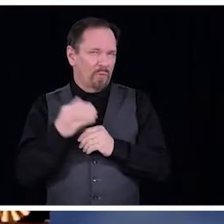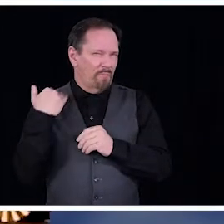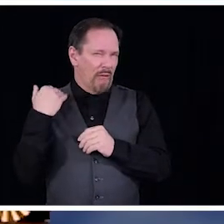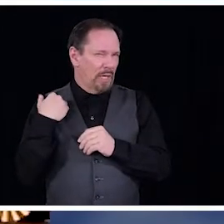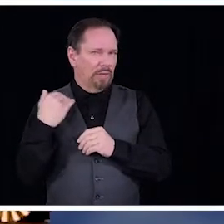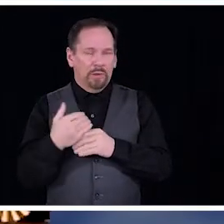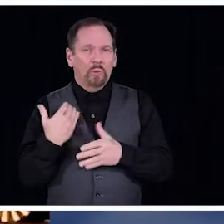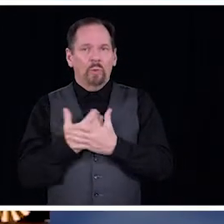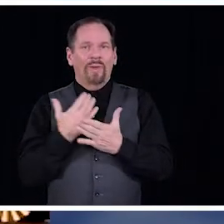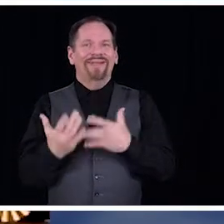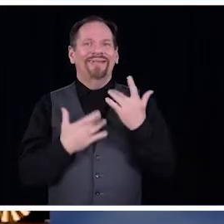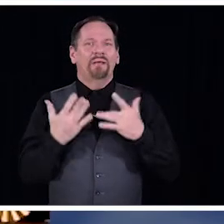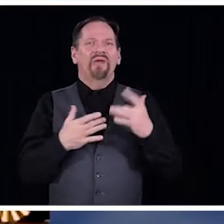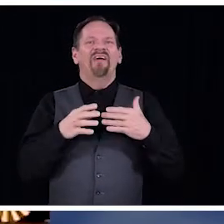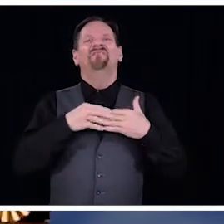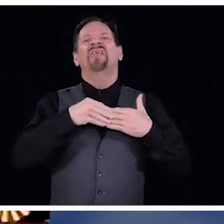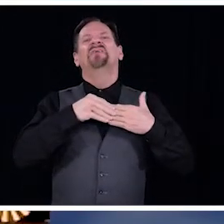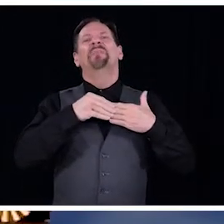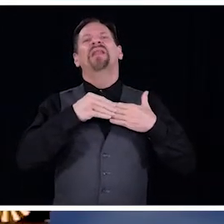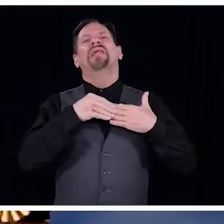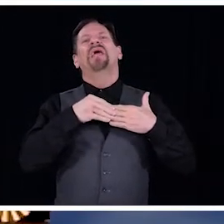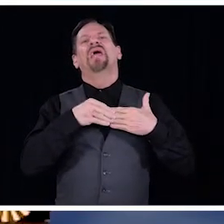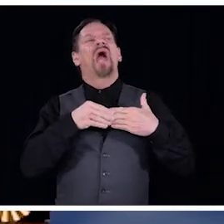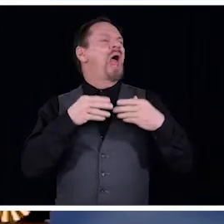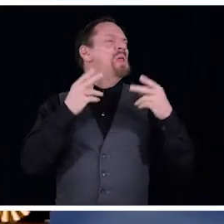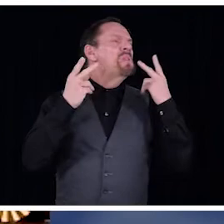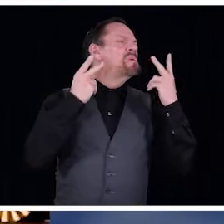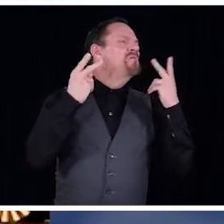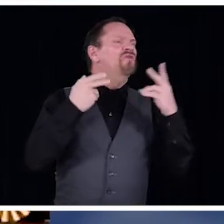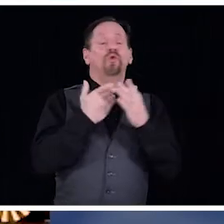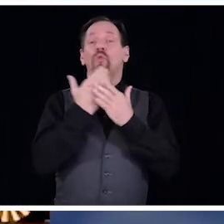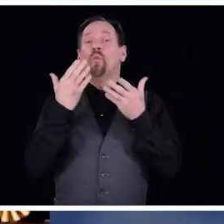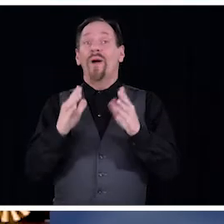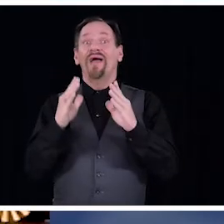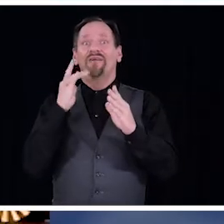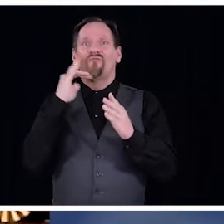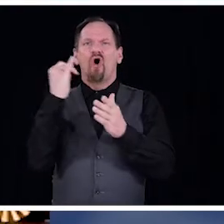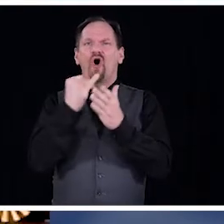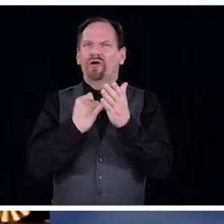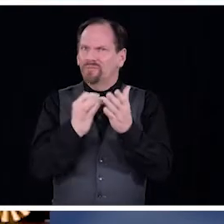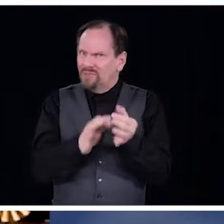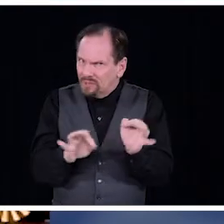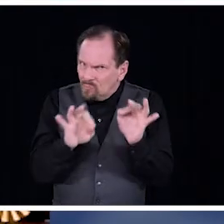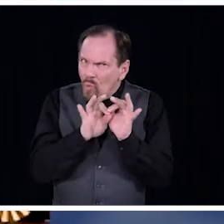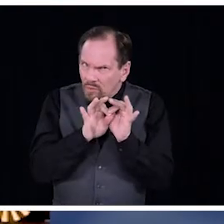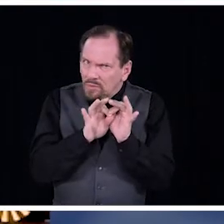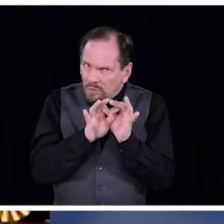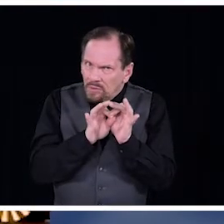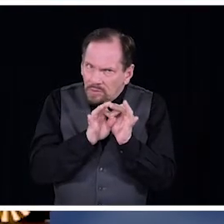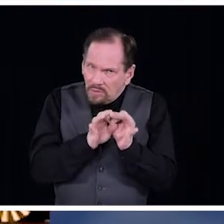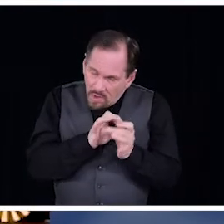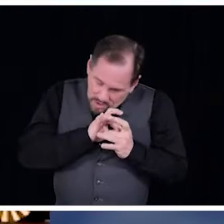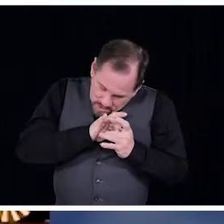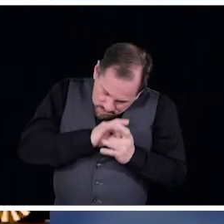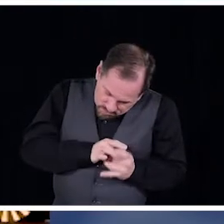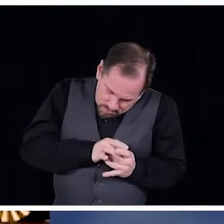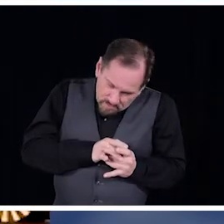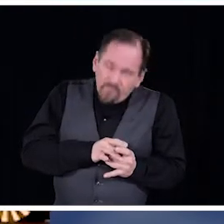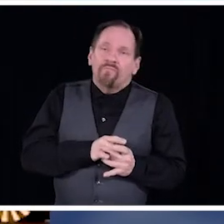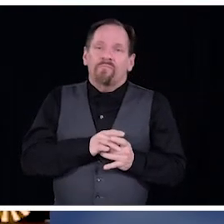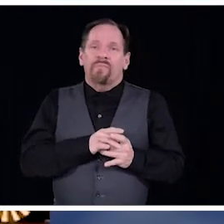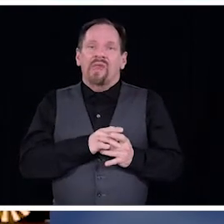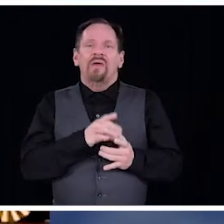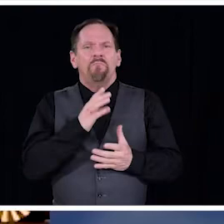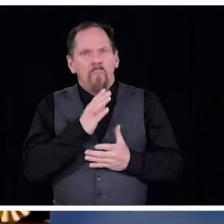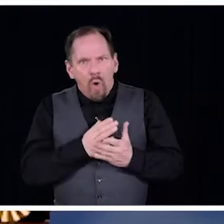this idea of flexibility and looking for new ways to make art relevant and finding new pathways is part of being a